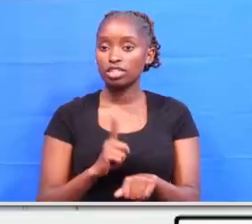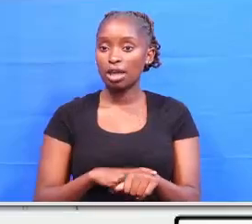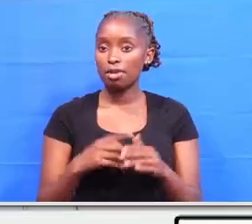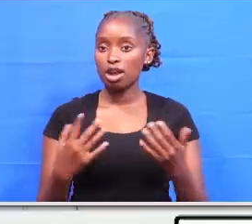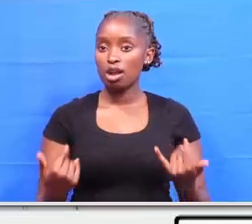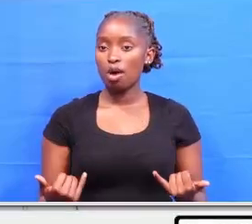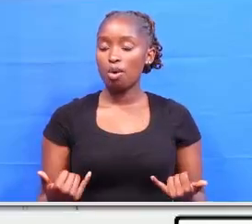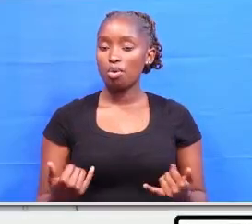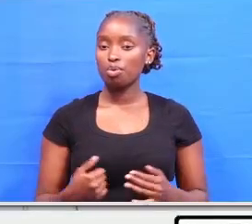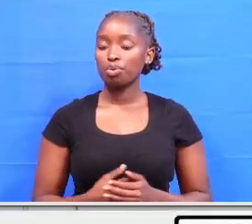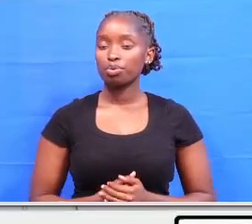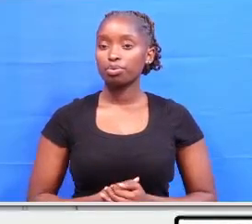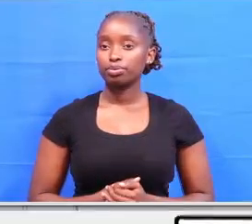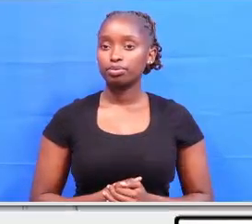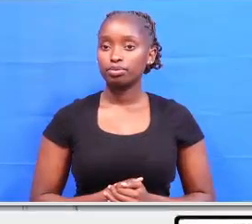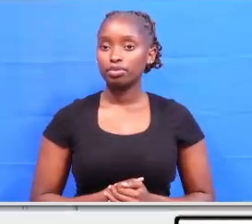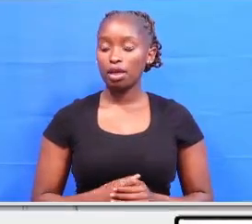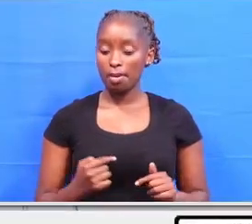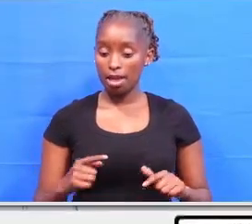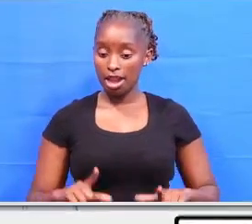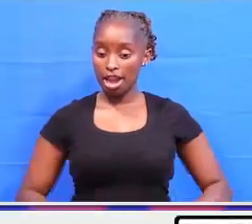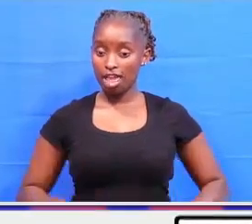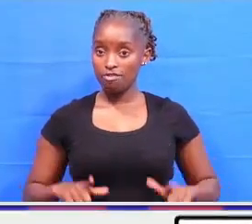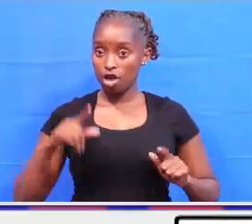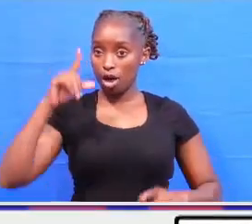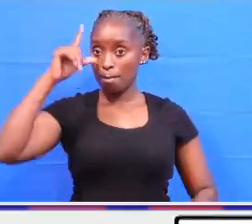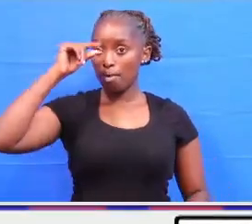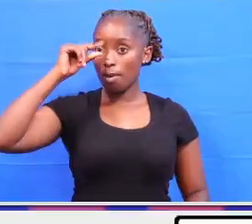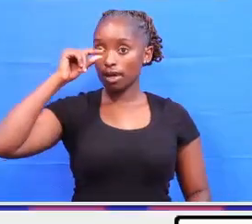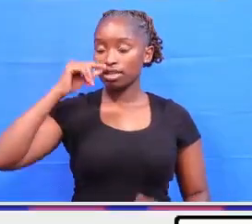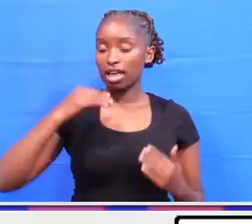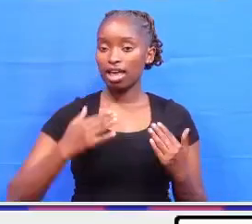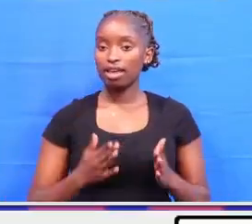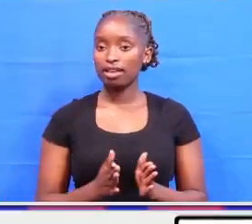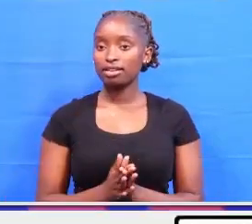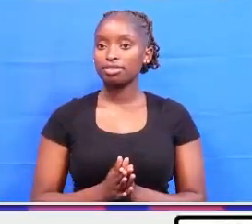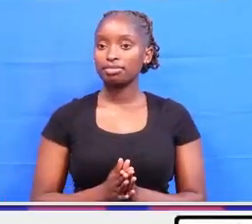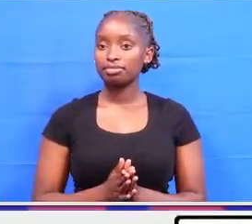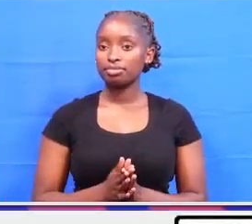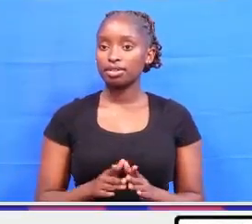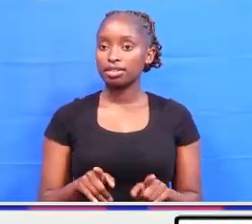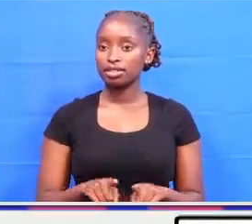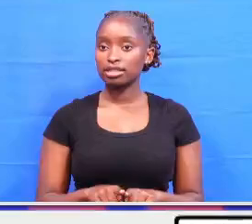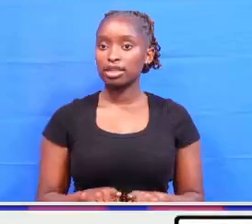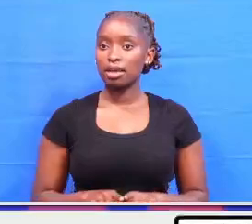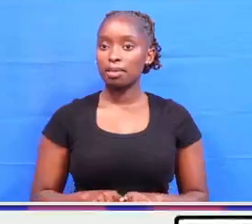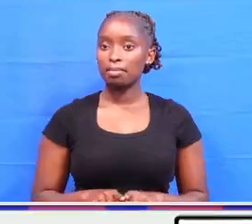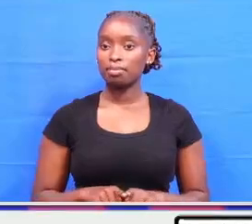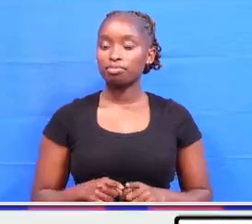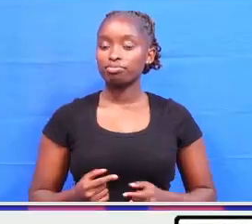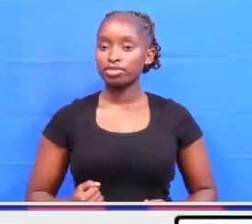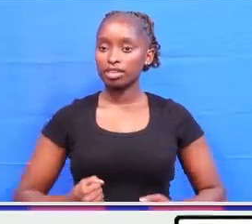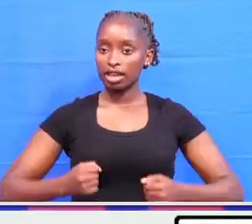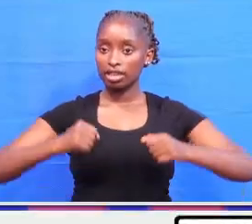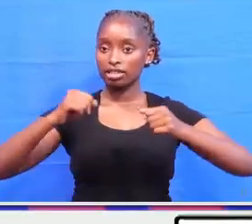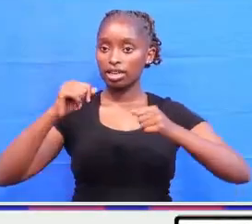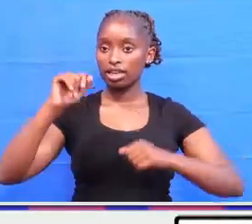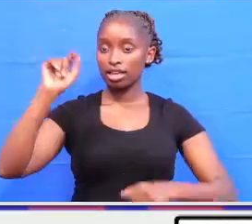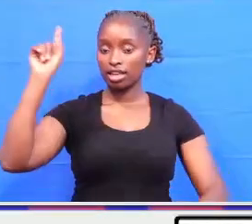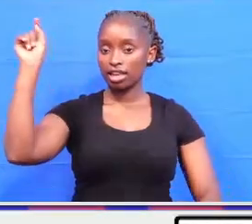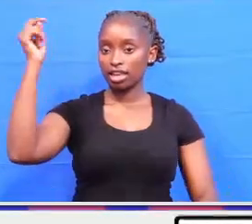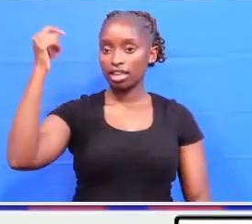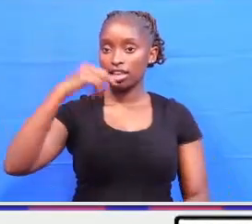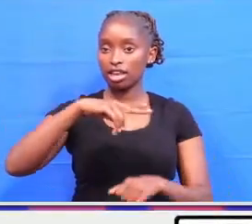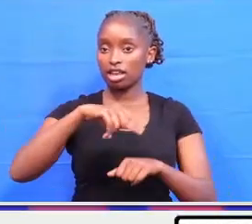mm-hmm. I live in Mombasa, and I'm also mm-hmm. the director at Kenya National Chamber of